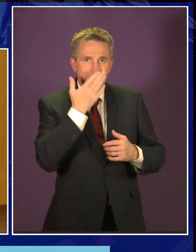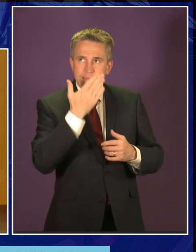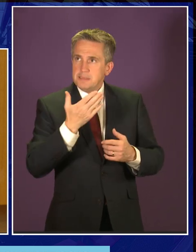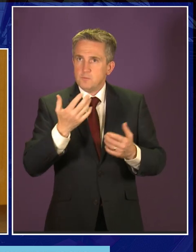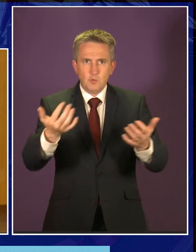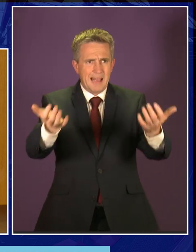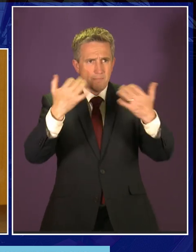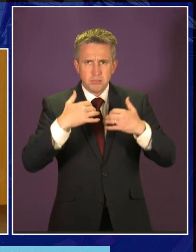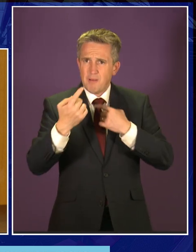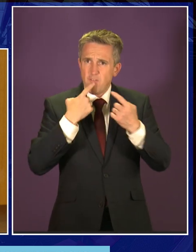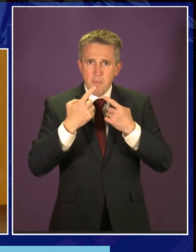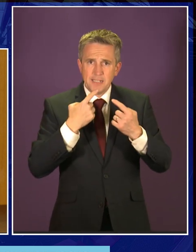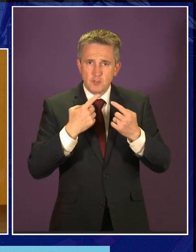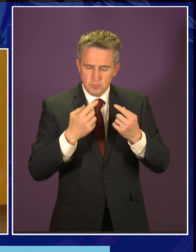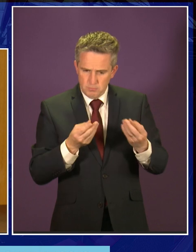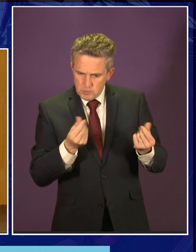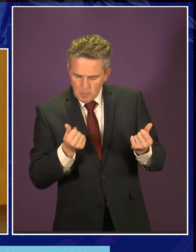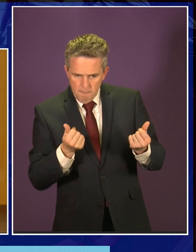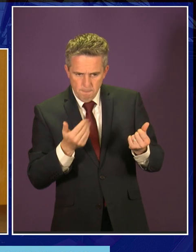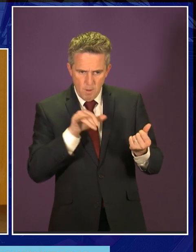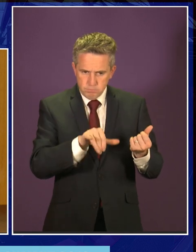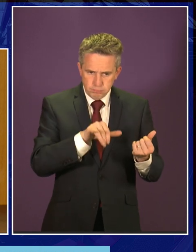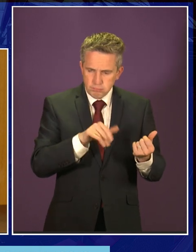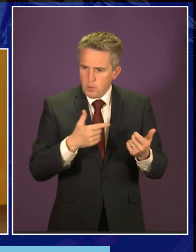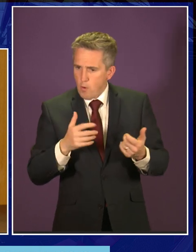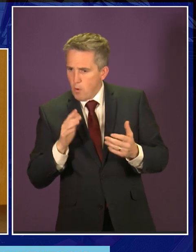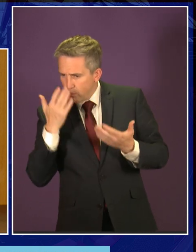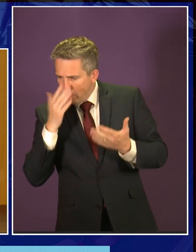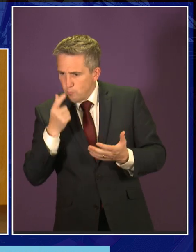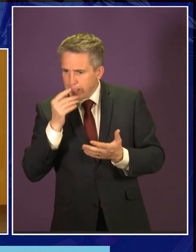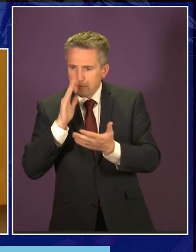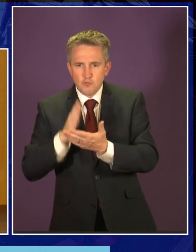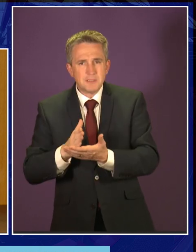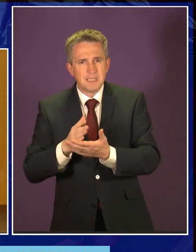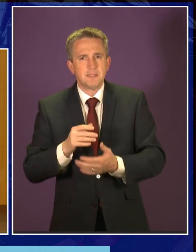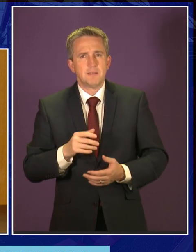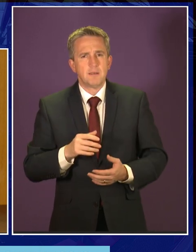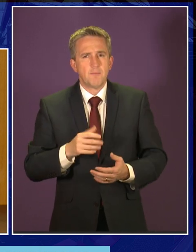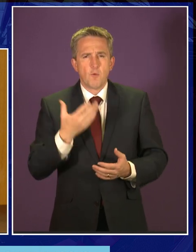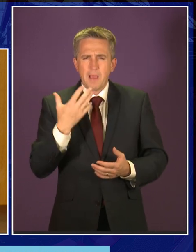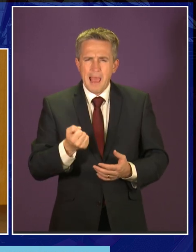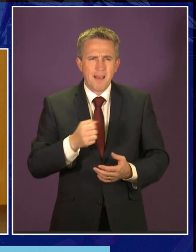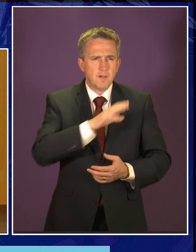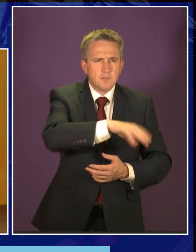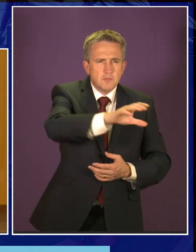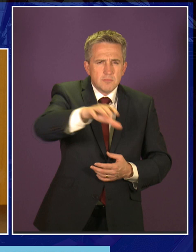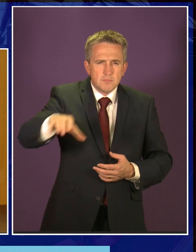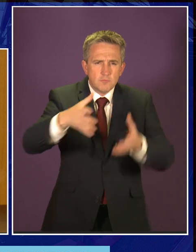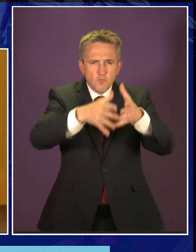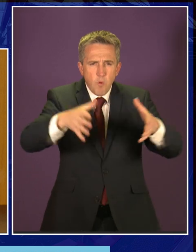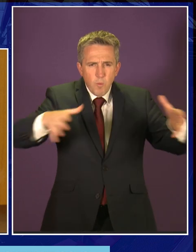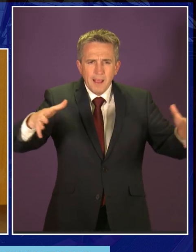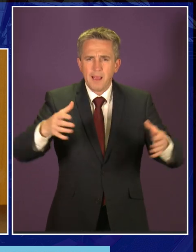information, but we don't know if we can believe what we see or trust what we read. Trends such as urbanization, aging